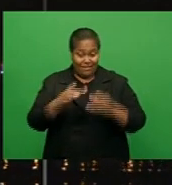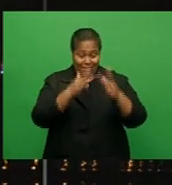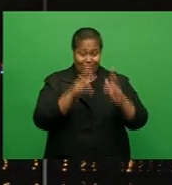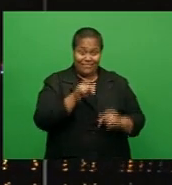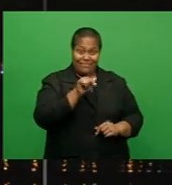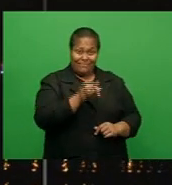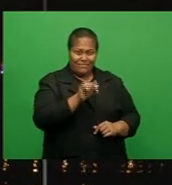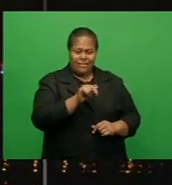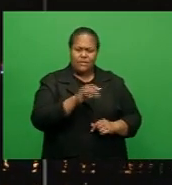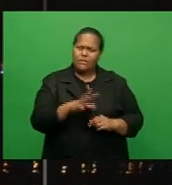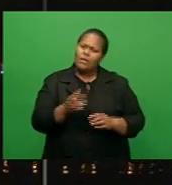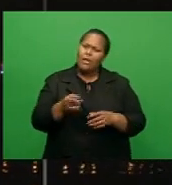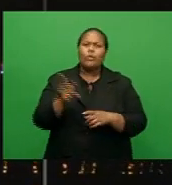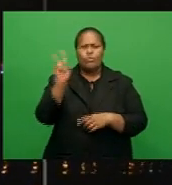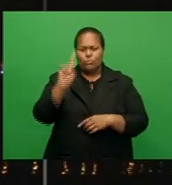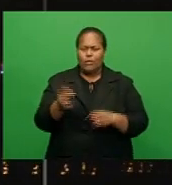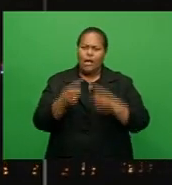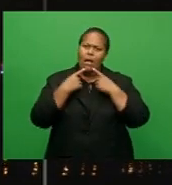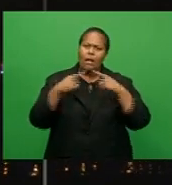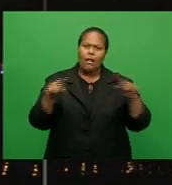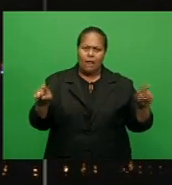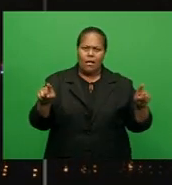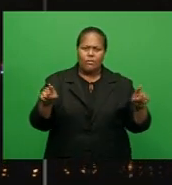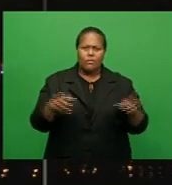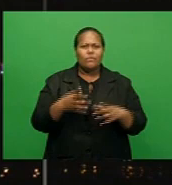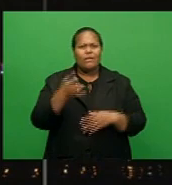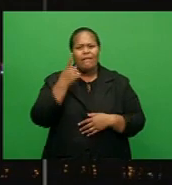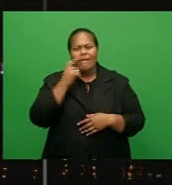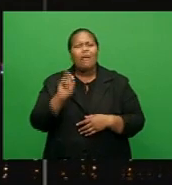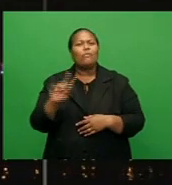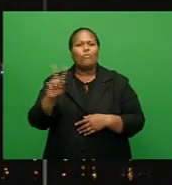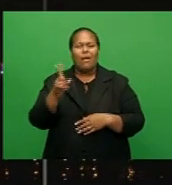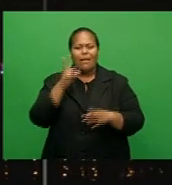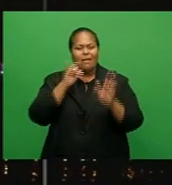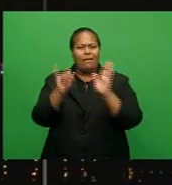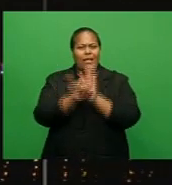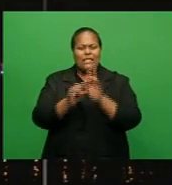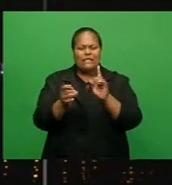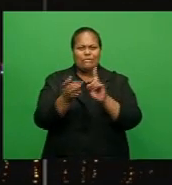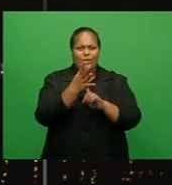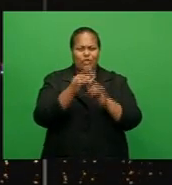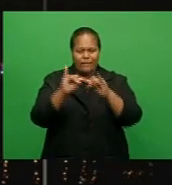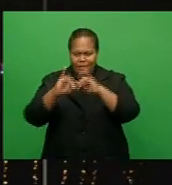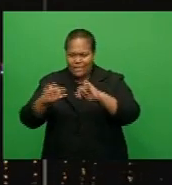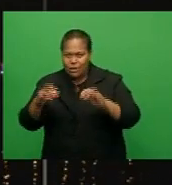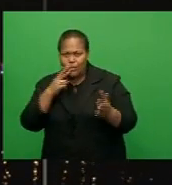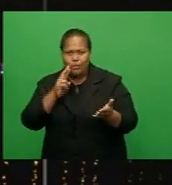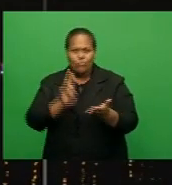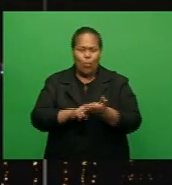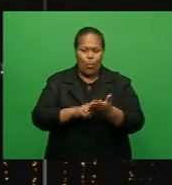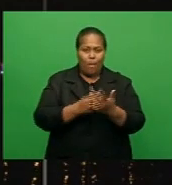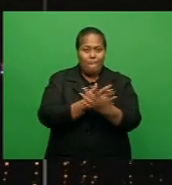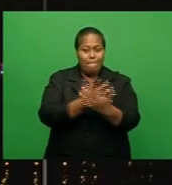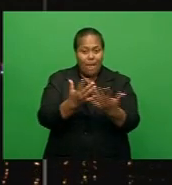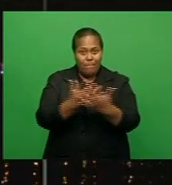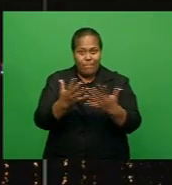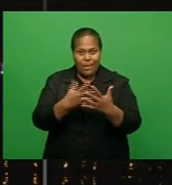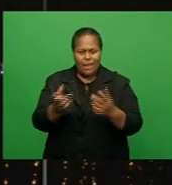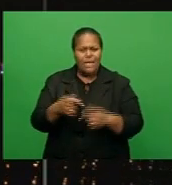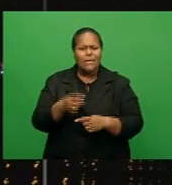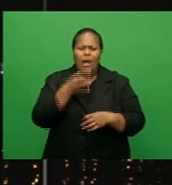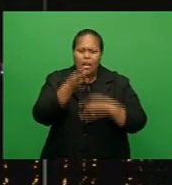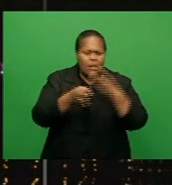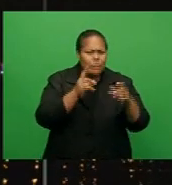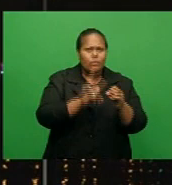public the findings of the Housing Authority's Special Investigation Report and the Public Inquiry Committee report. Kritika Kumar